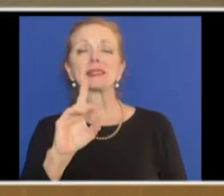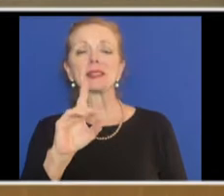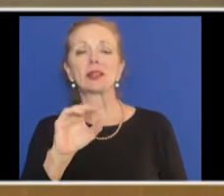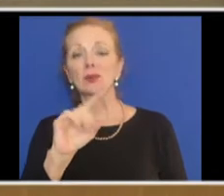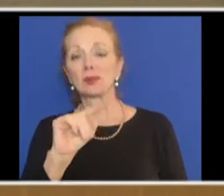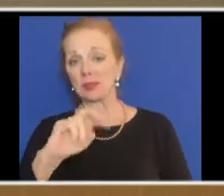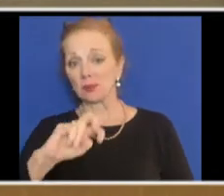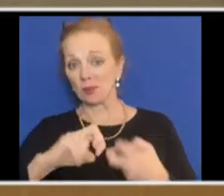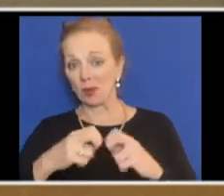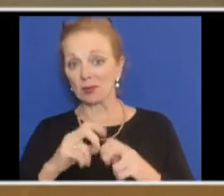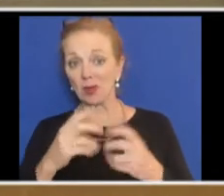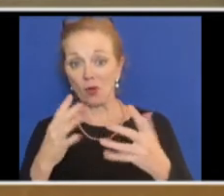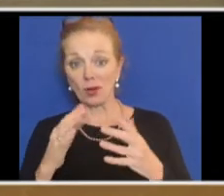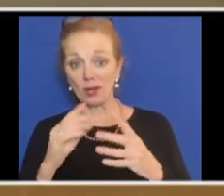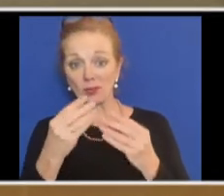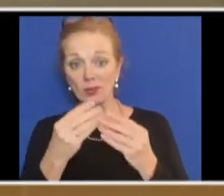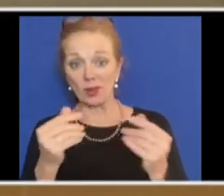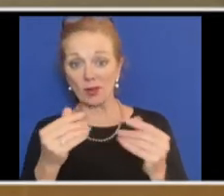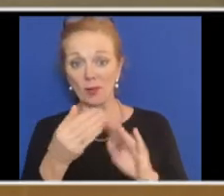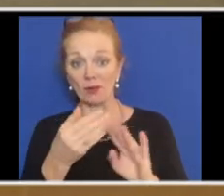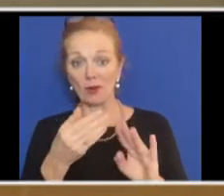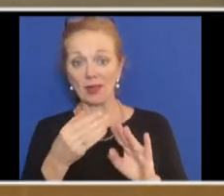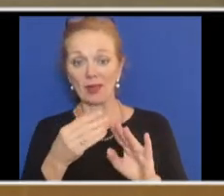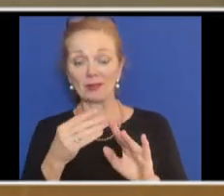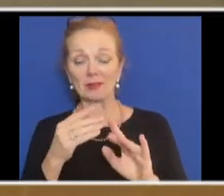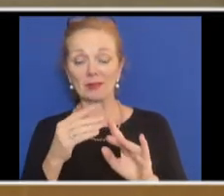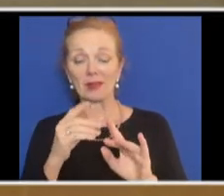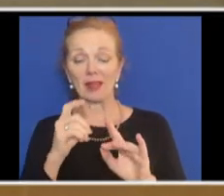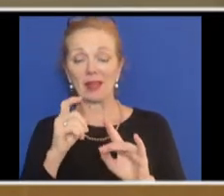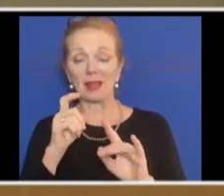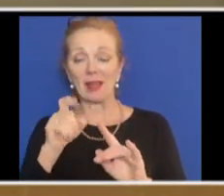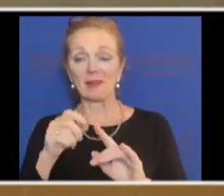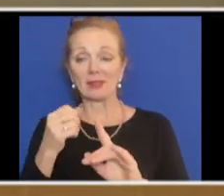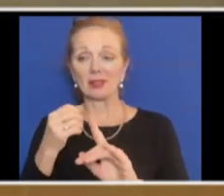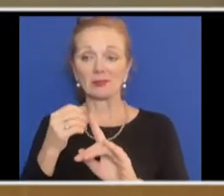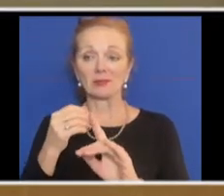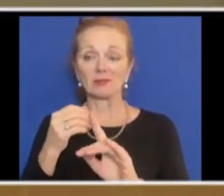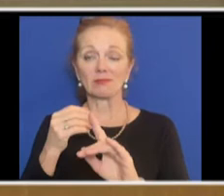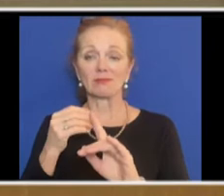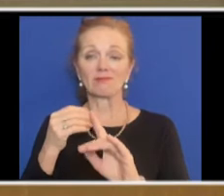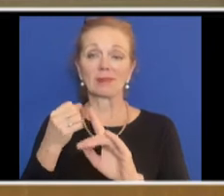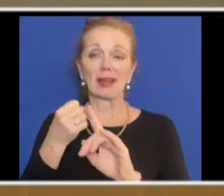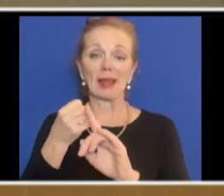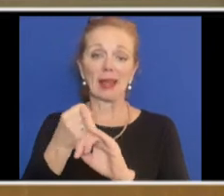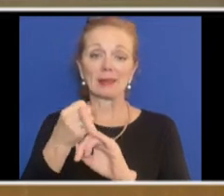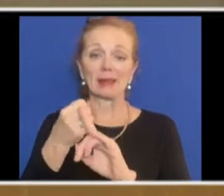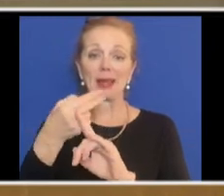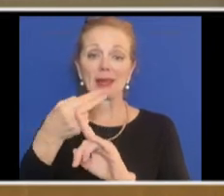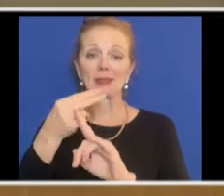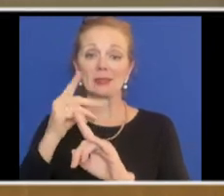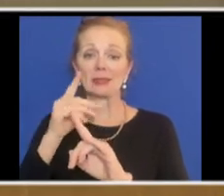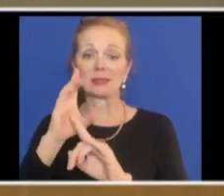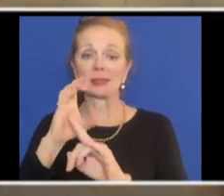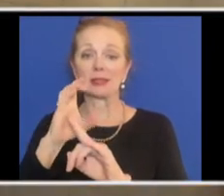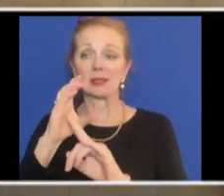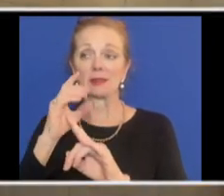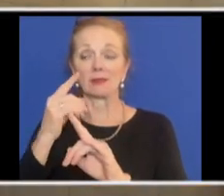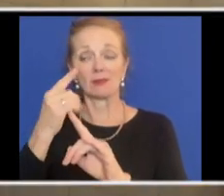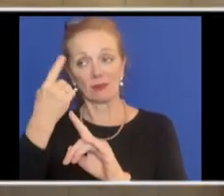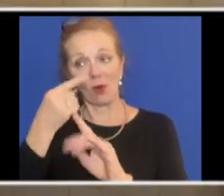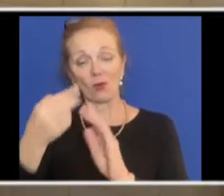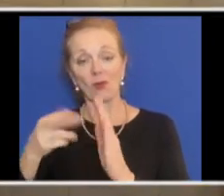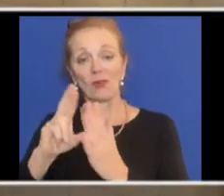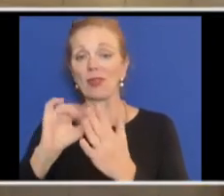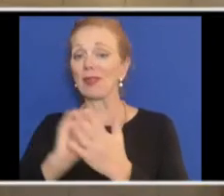resolved before they actually have to hit the HTC for their review uh that's it thank